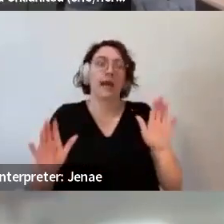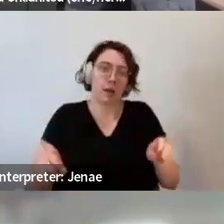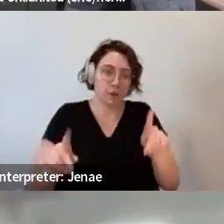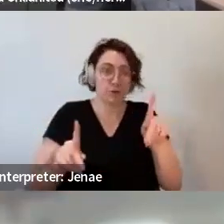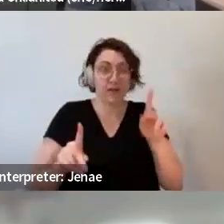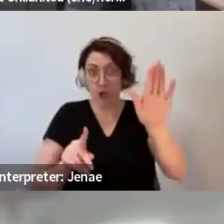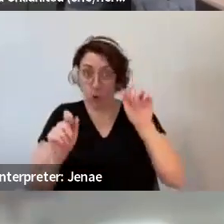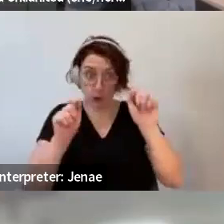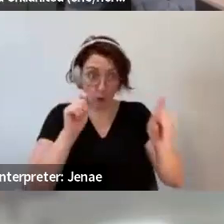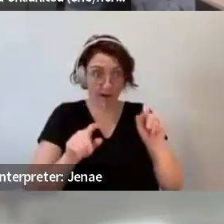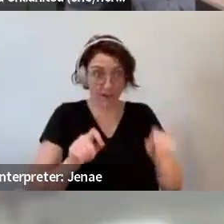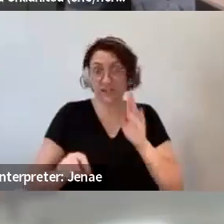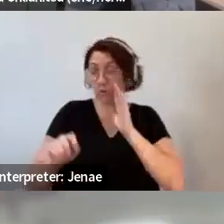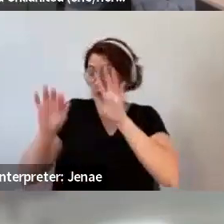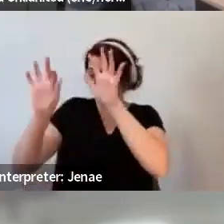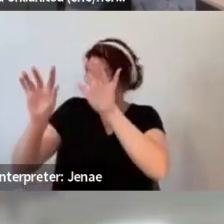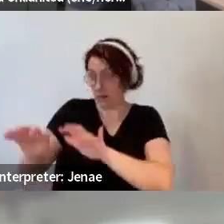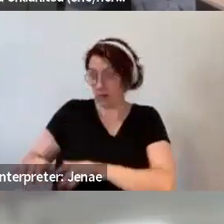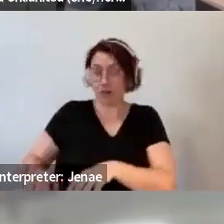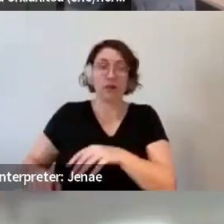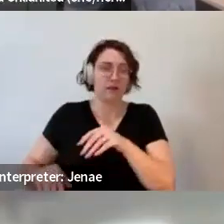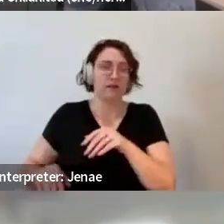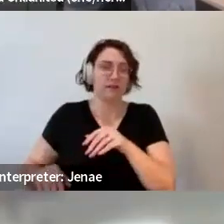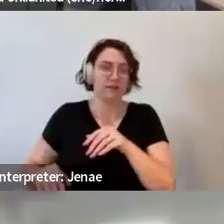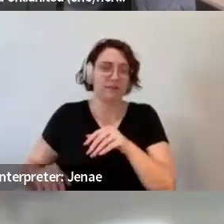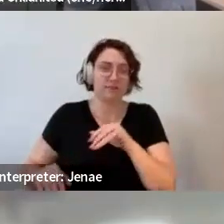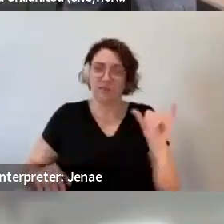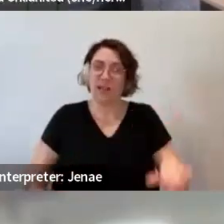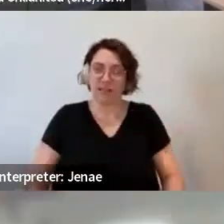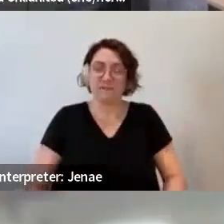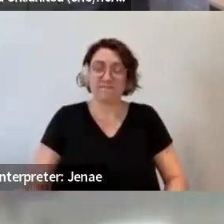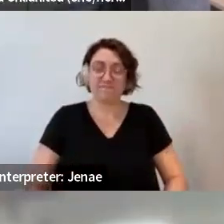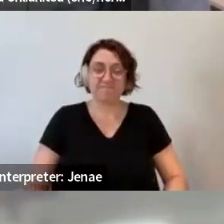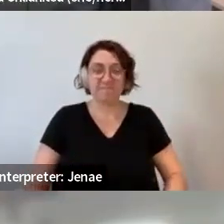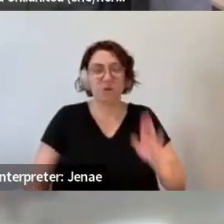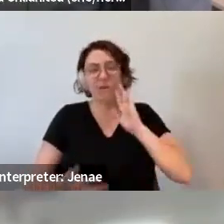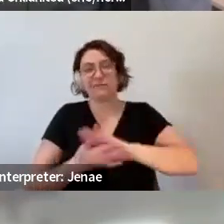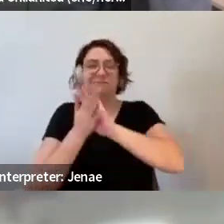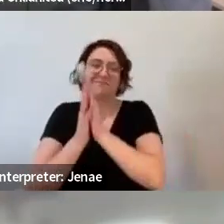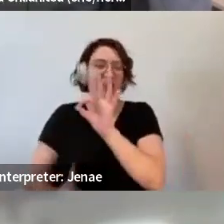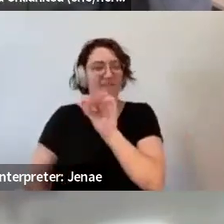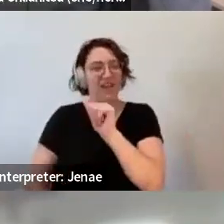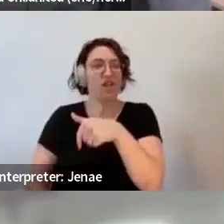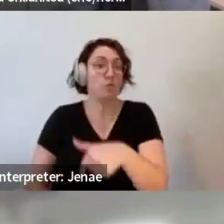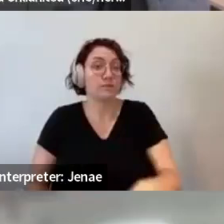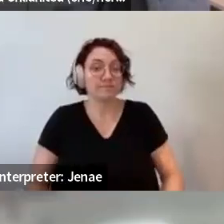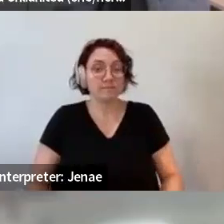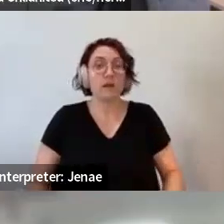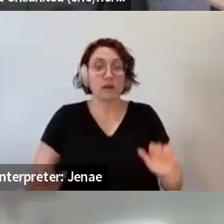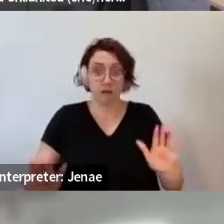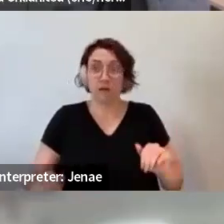your questions to get your questions in the chat as well. And then they'll turn that into their FAQs. With